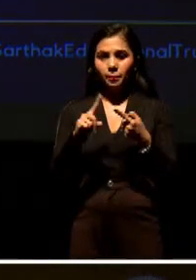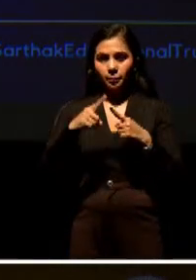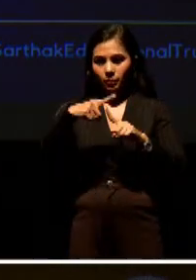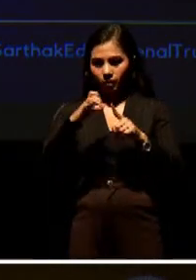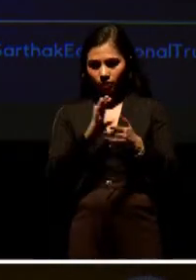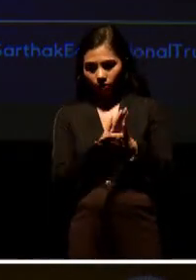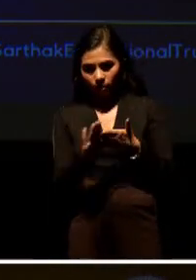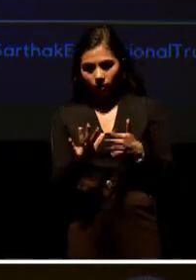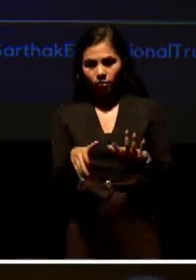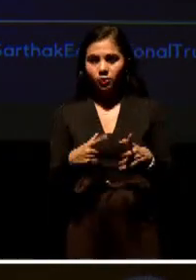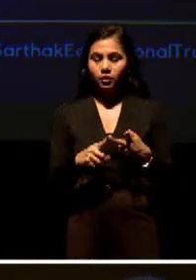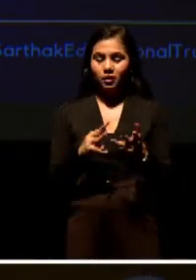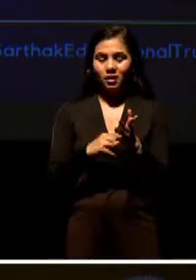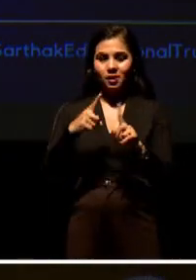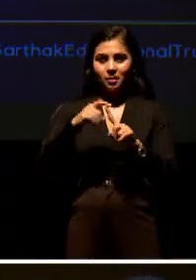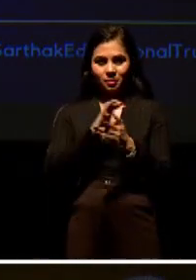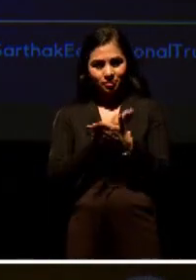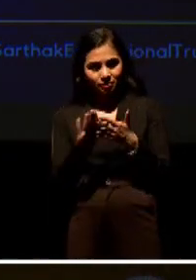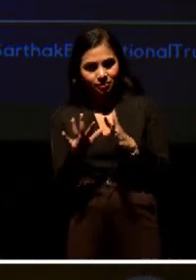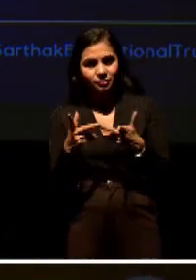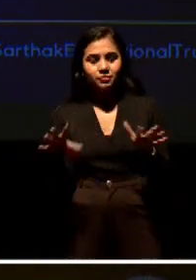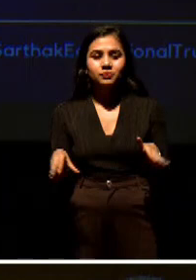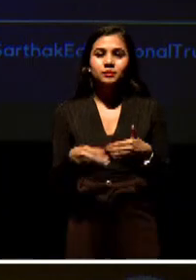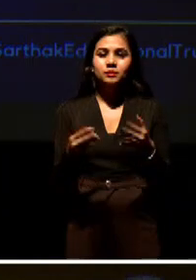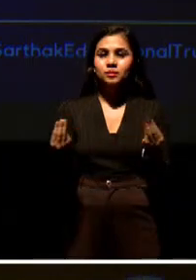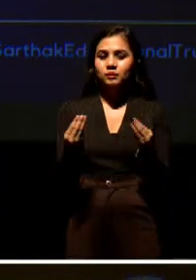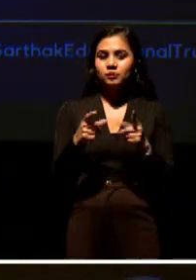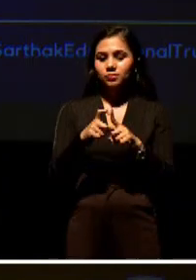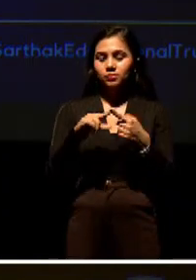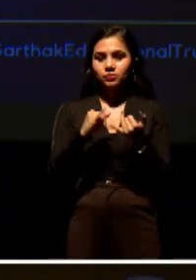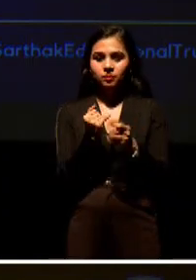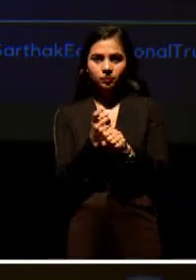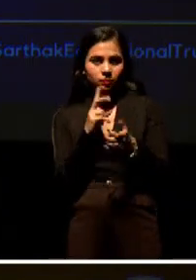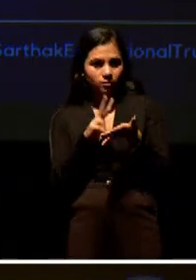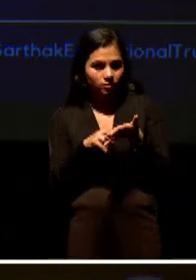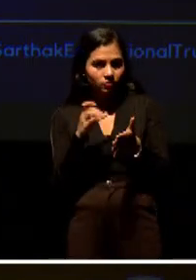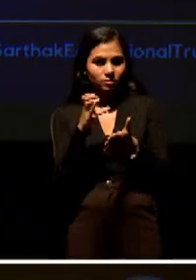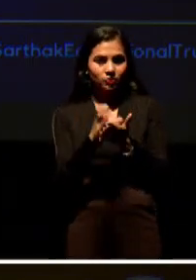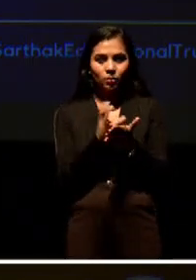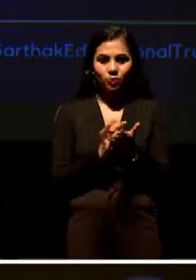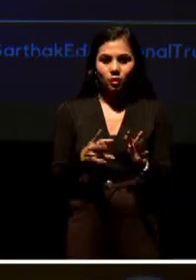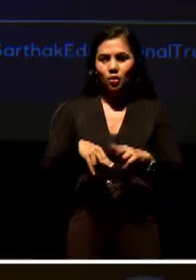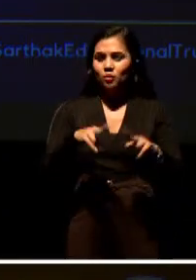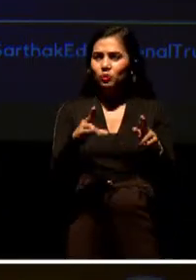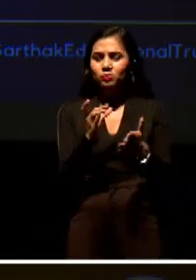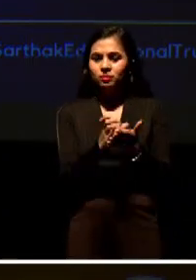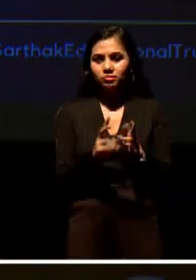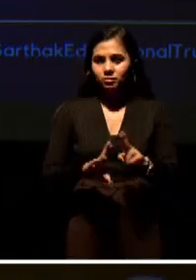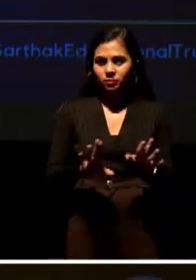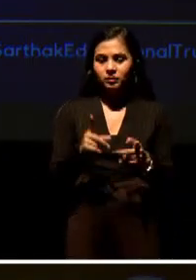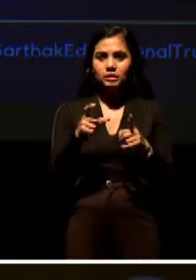MTech level, we must introduce some design course, not the full course, but some design features